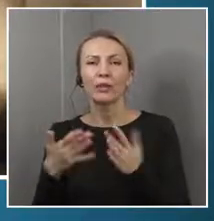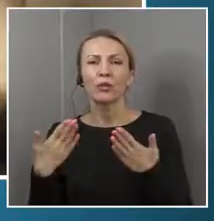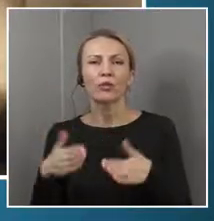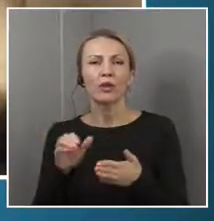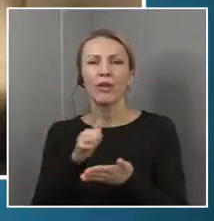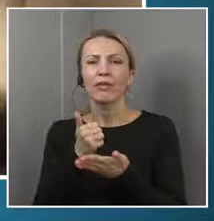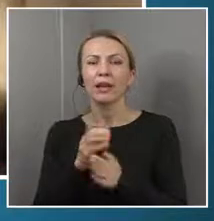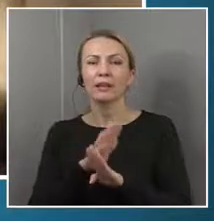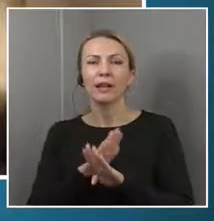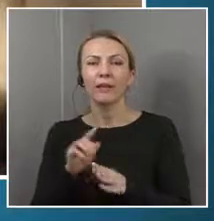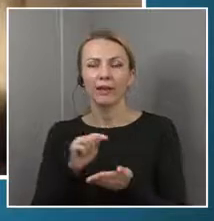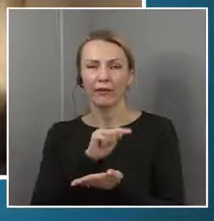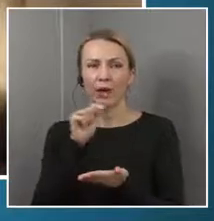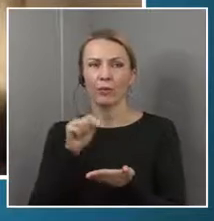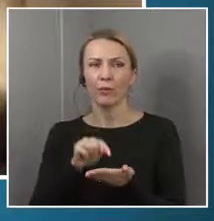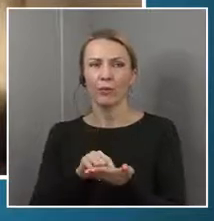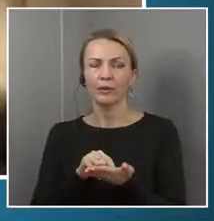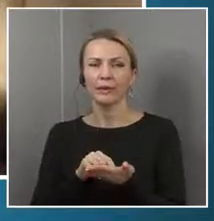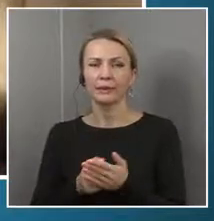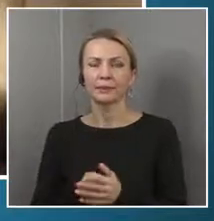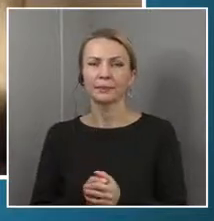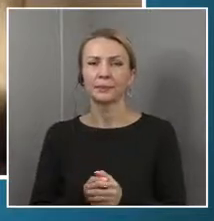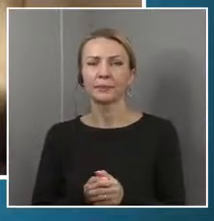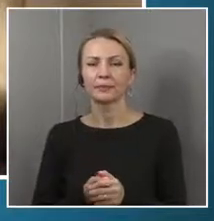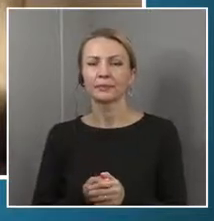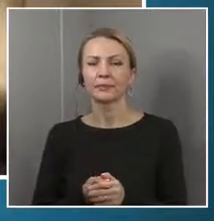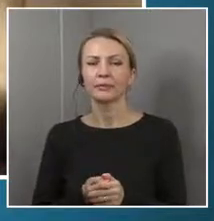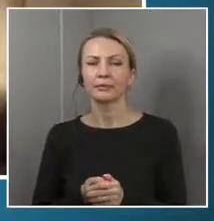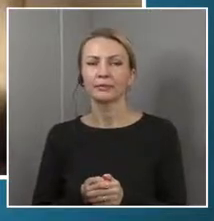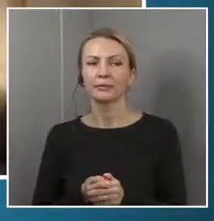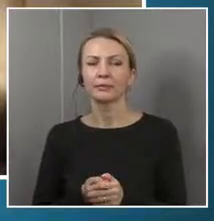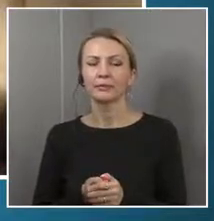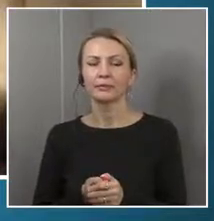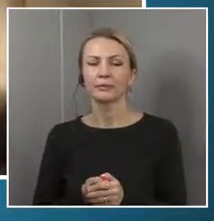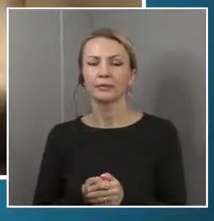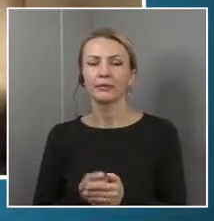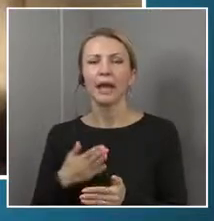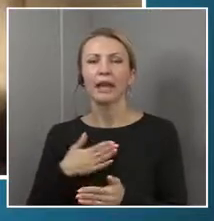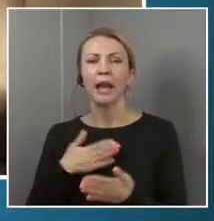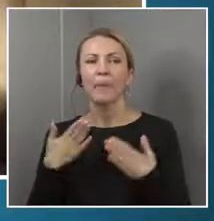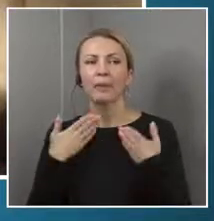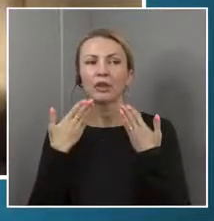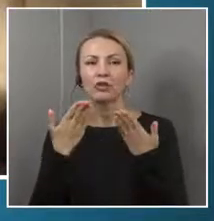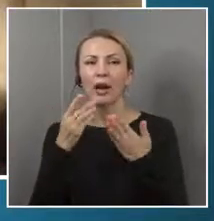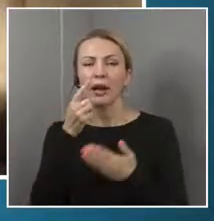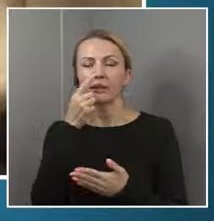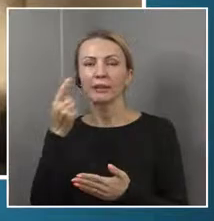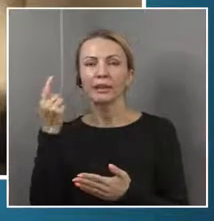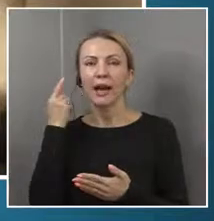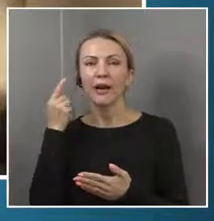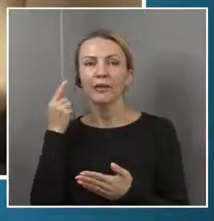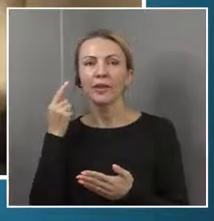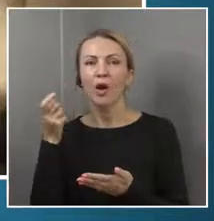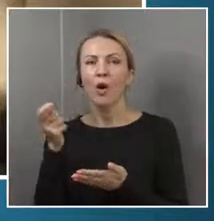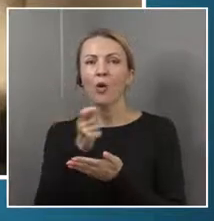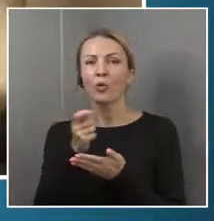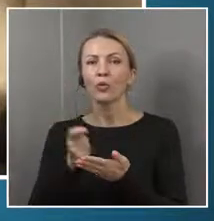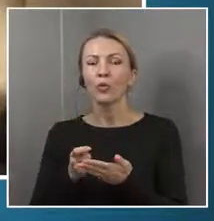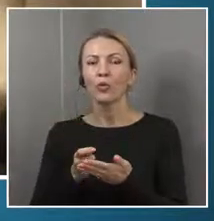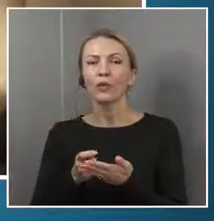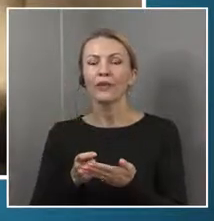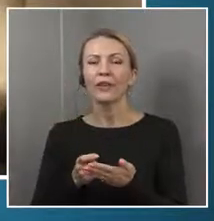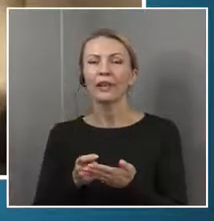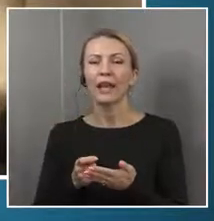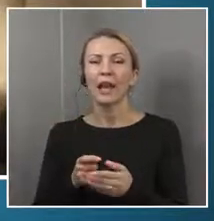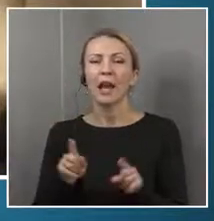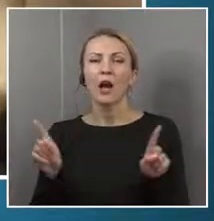thing, interesting observation I read some time ago in the art newspaper was, quote, NFTs are perfectly